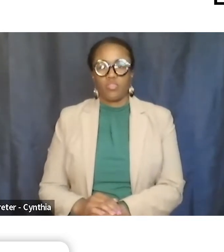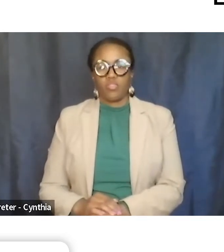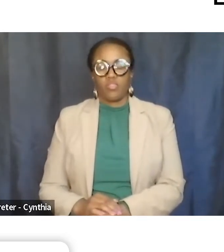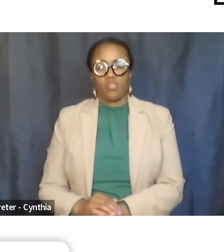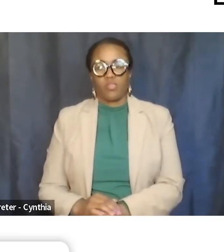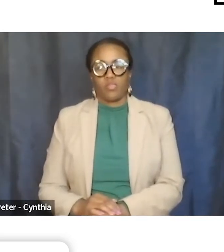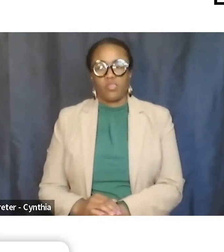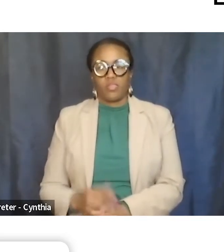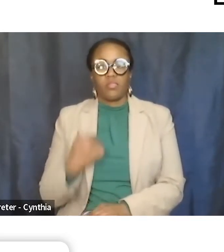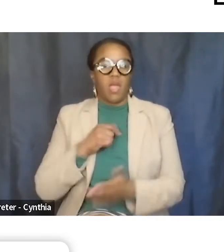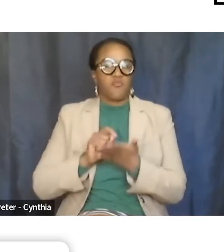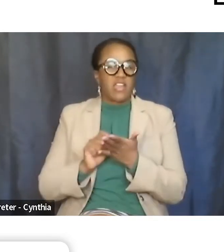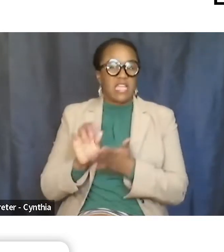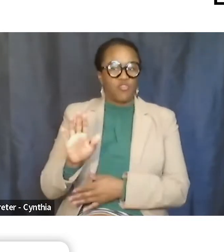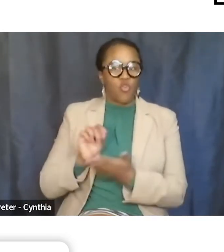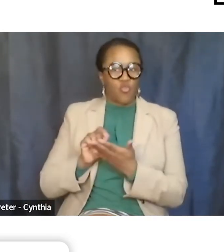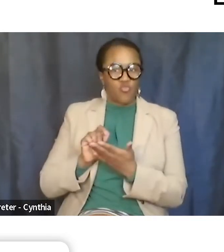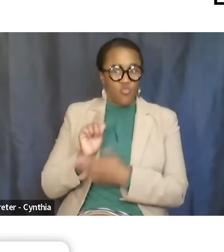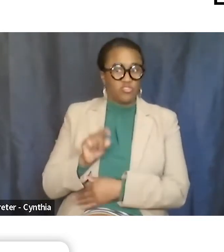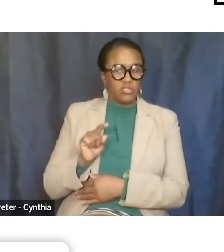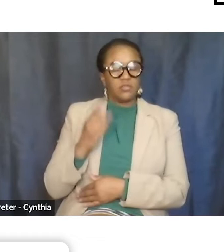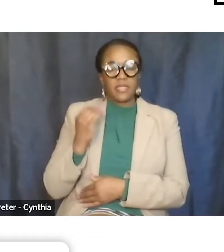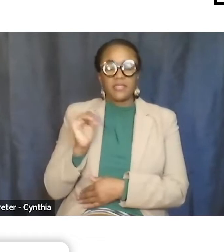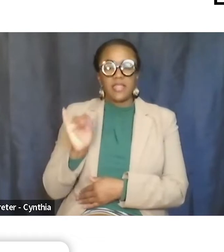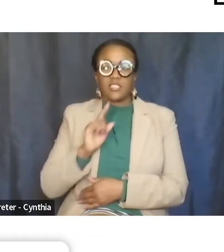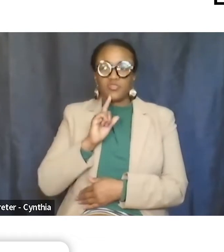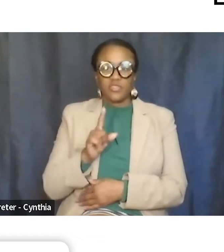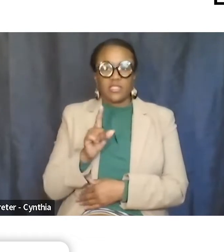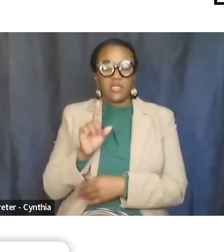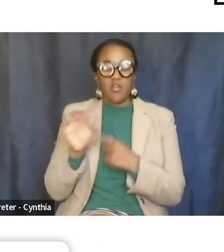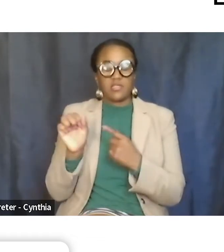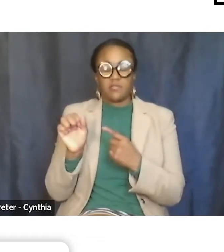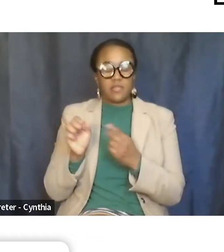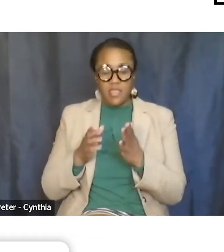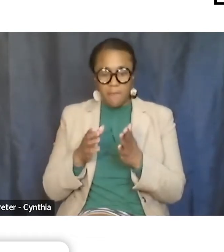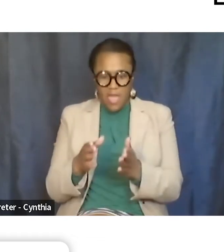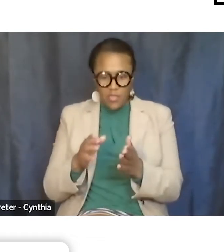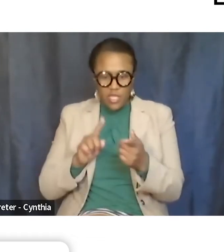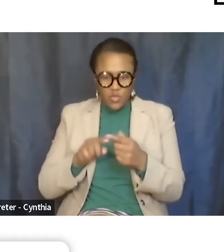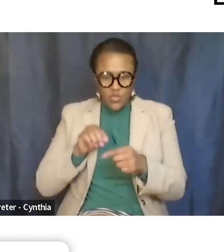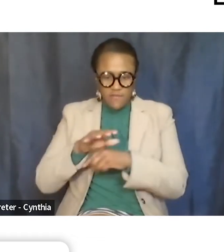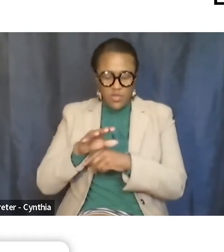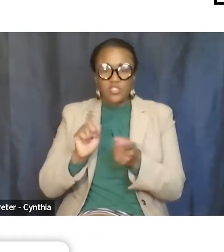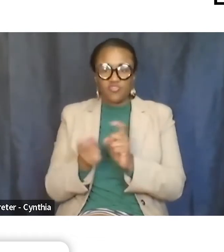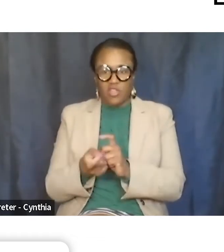I'm writing your question down because it's so awesome. The pathway to influence